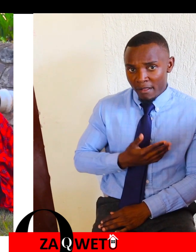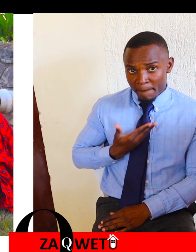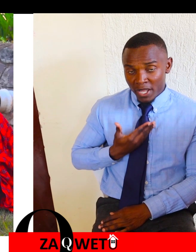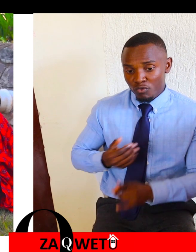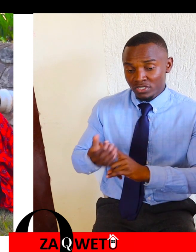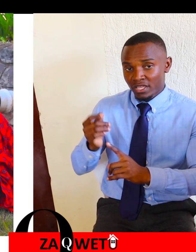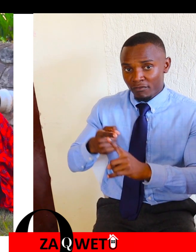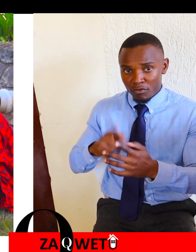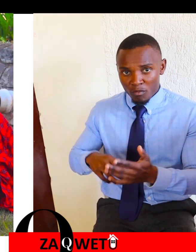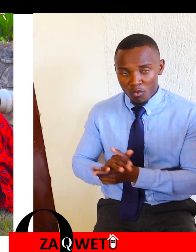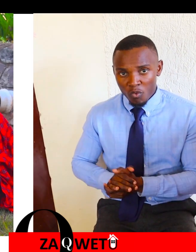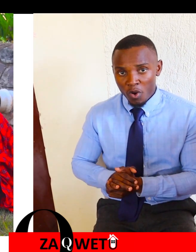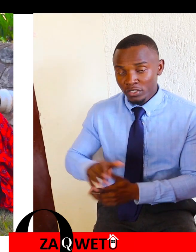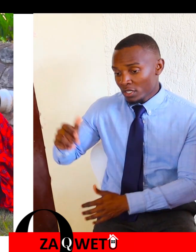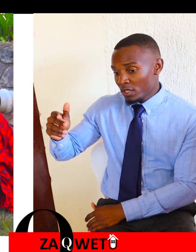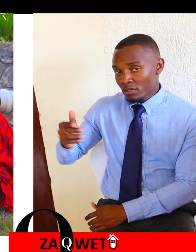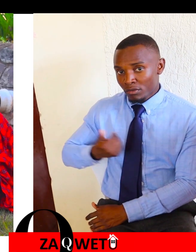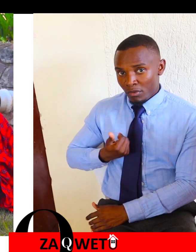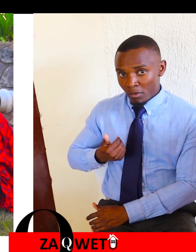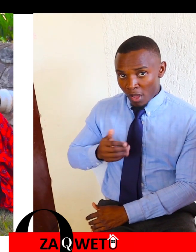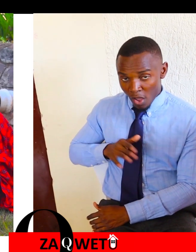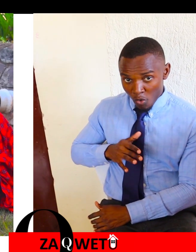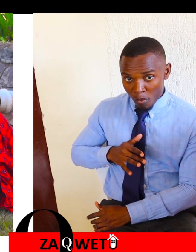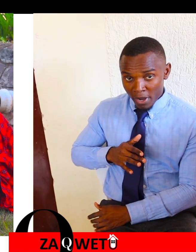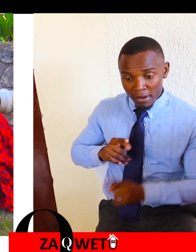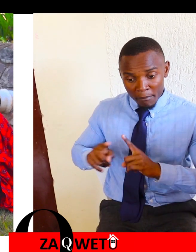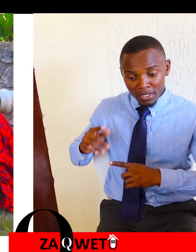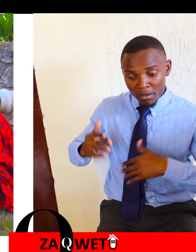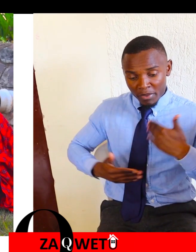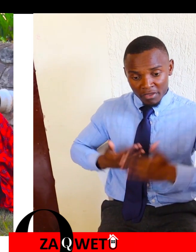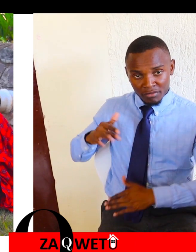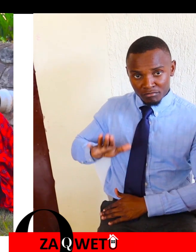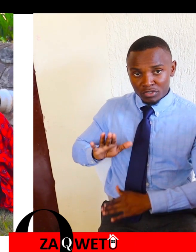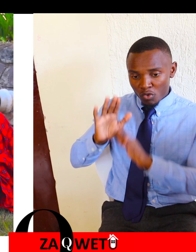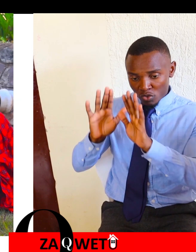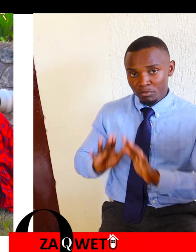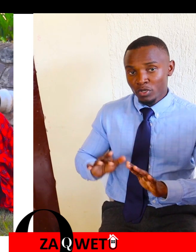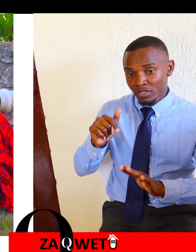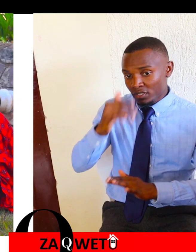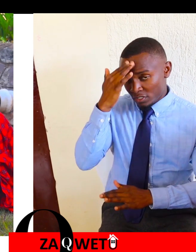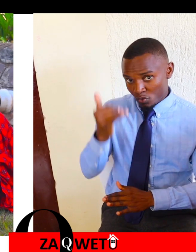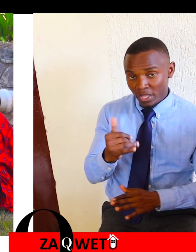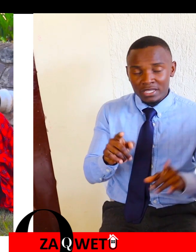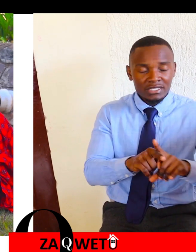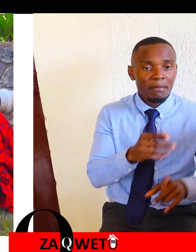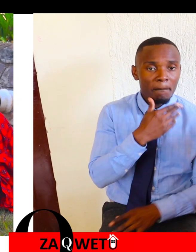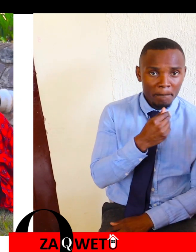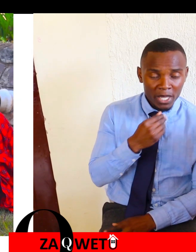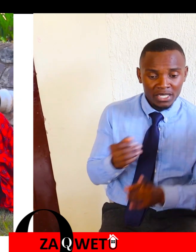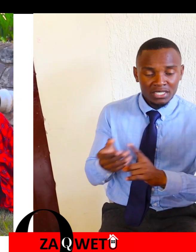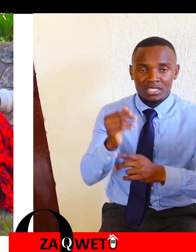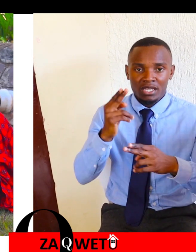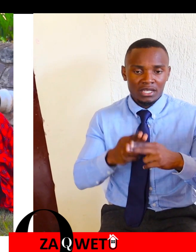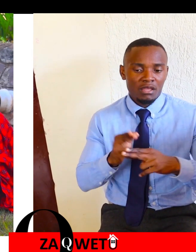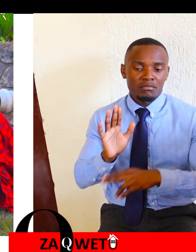someone feminine, yes, but it is the attribute that person carried that you are inheriting. That's why they are naming even